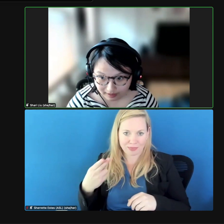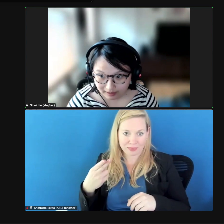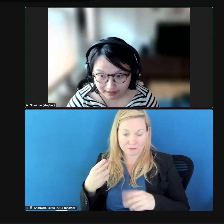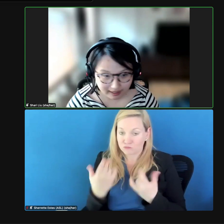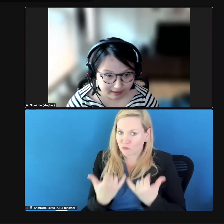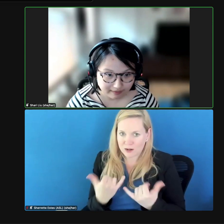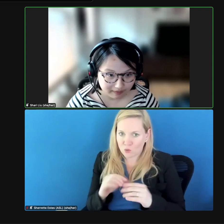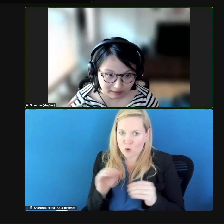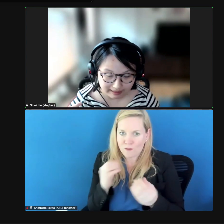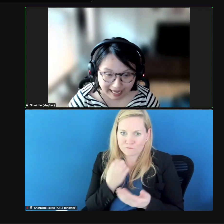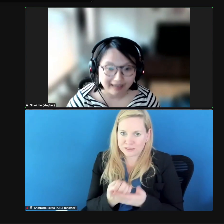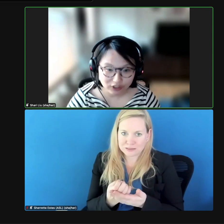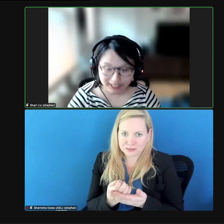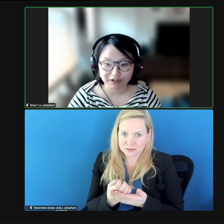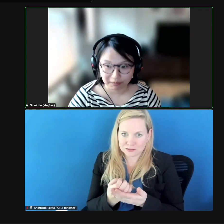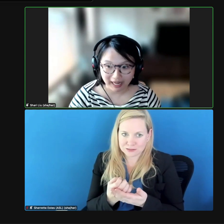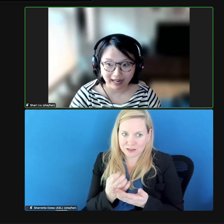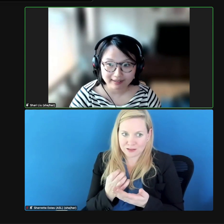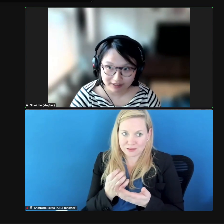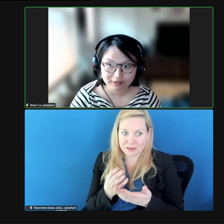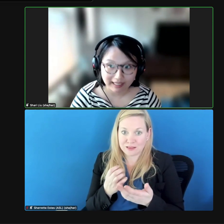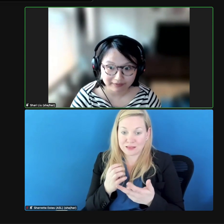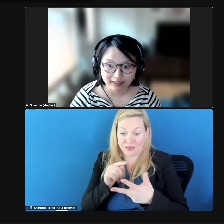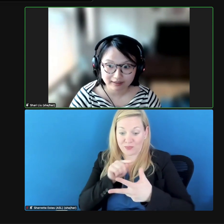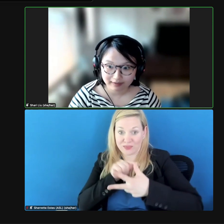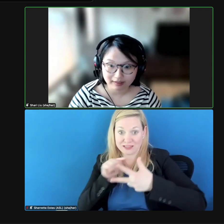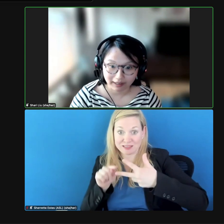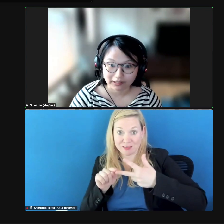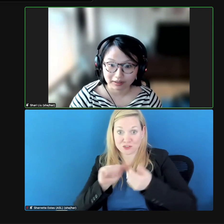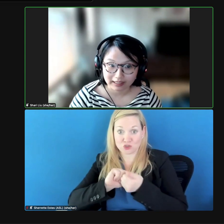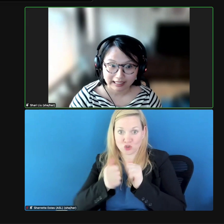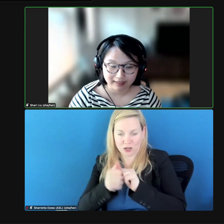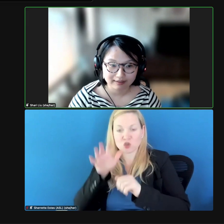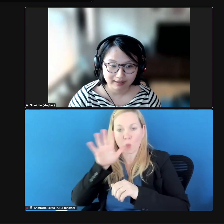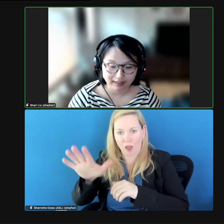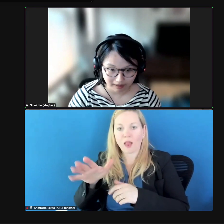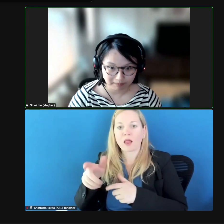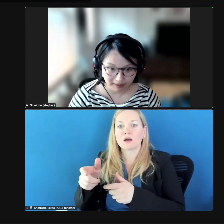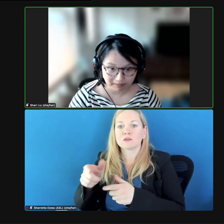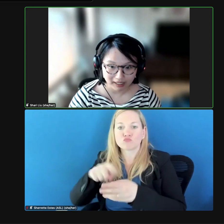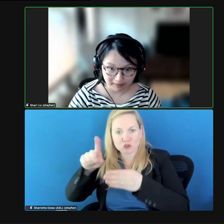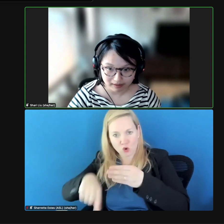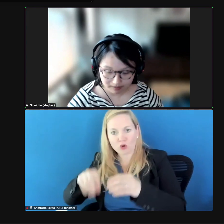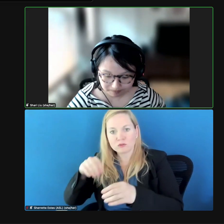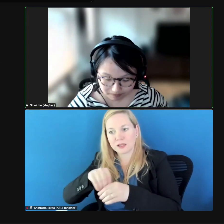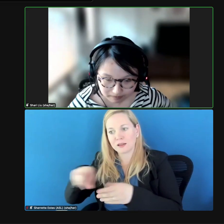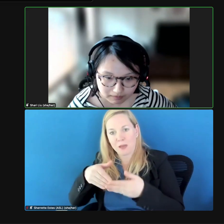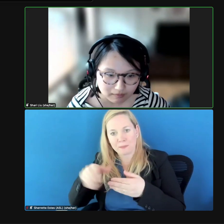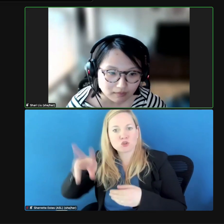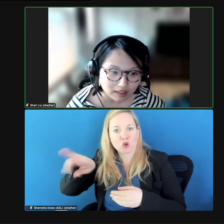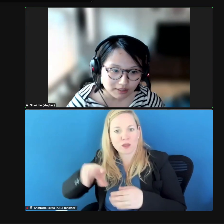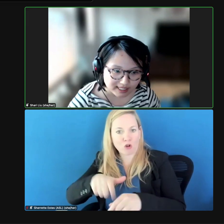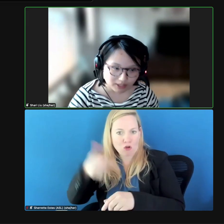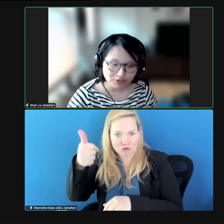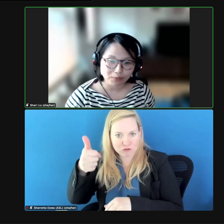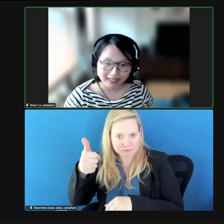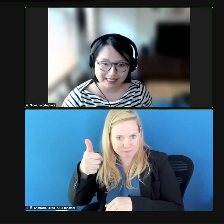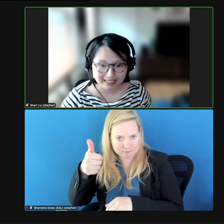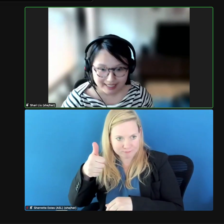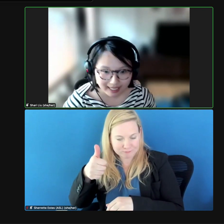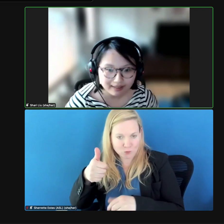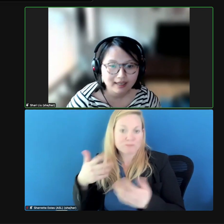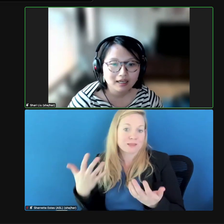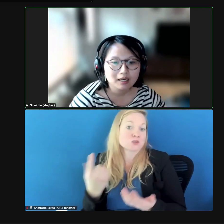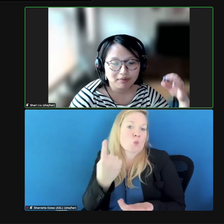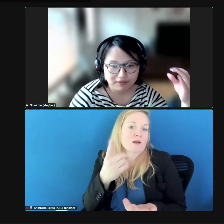now that that change in path is driving longer looking in babies. So this is just one